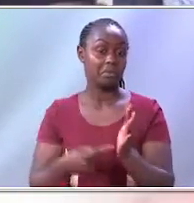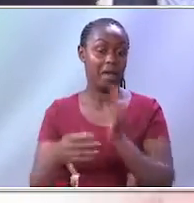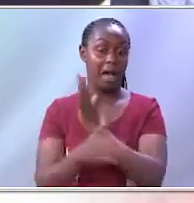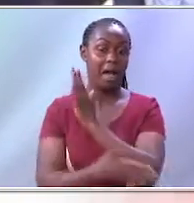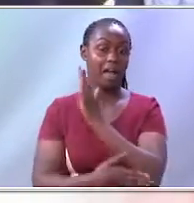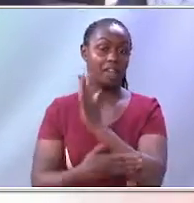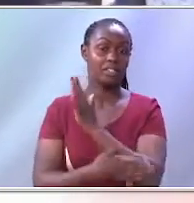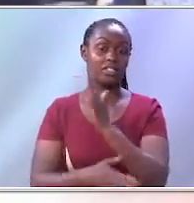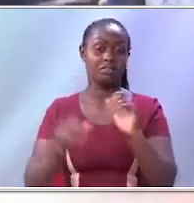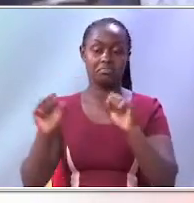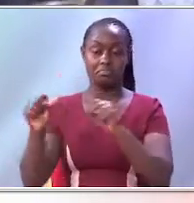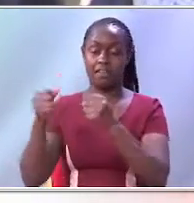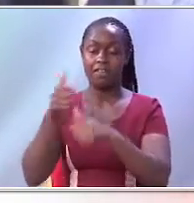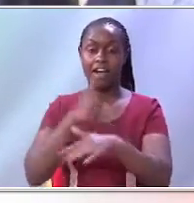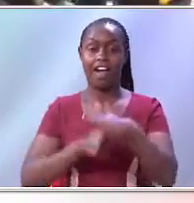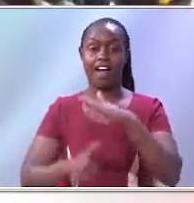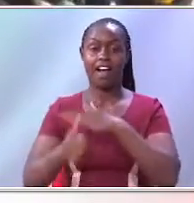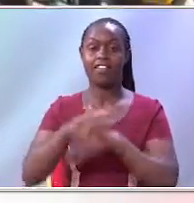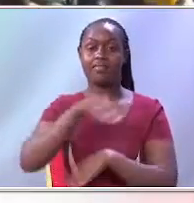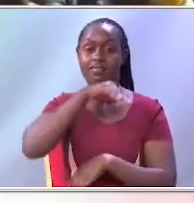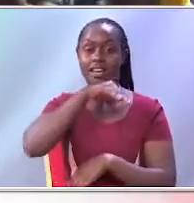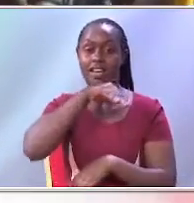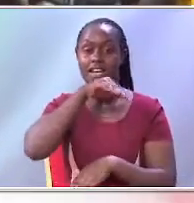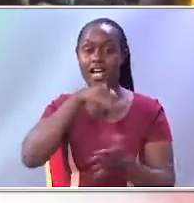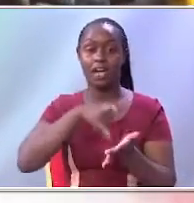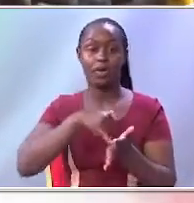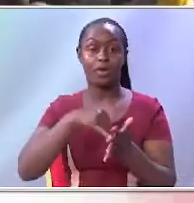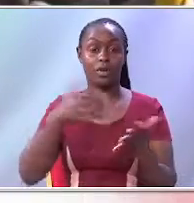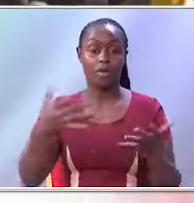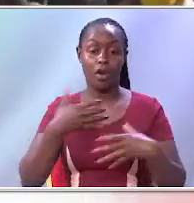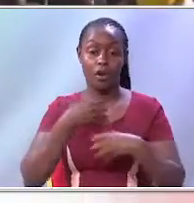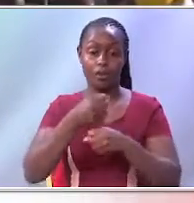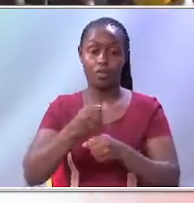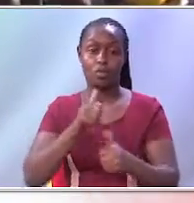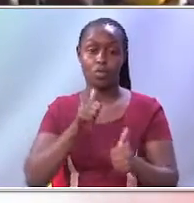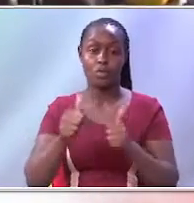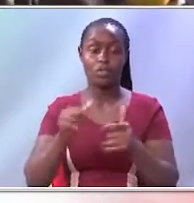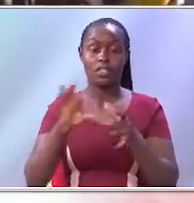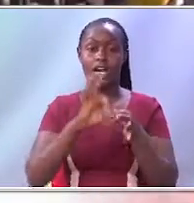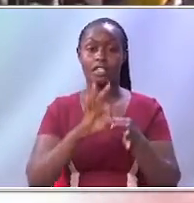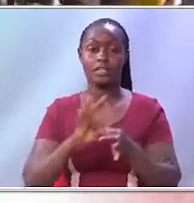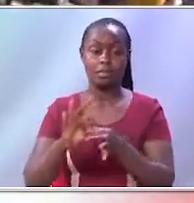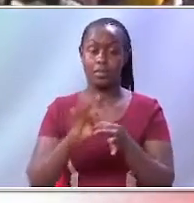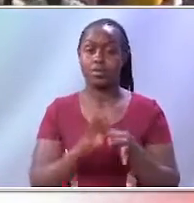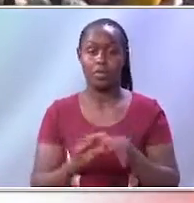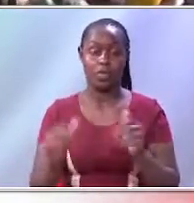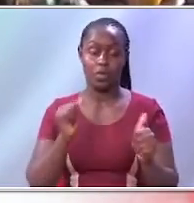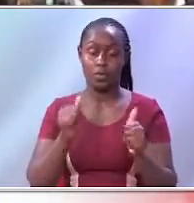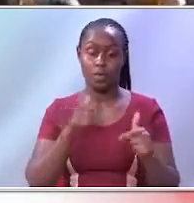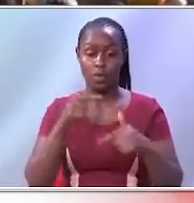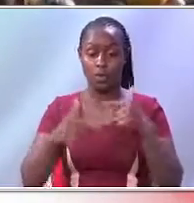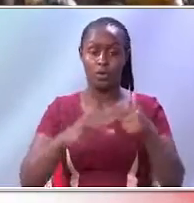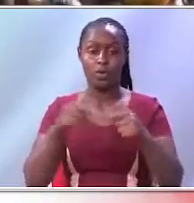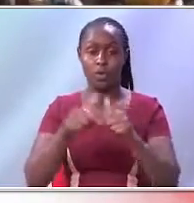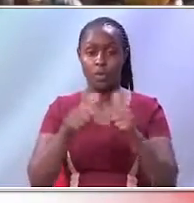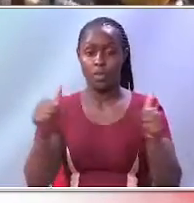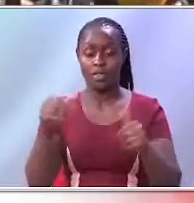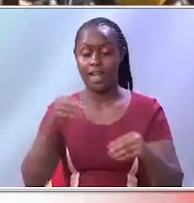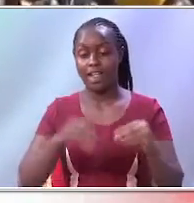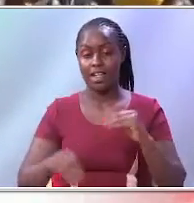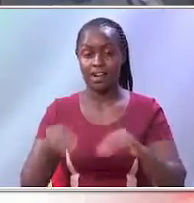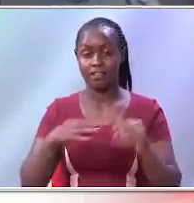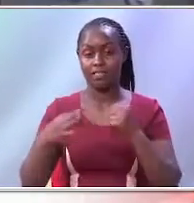safe under the Raila Odinga's leadership, exuding confidence that the Azimio la Umoja coalition will carry the day in the August